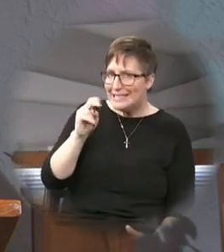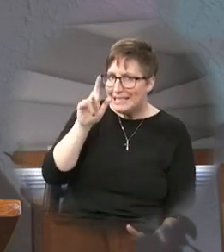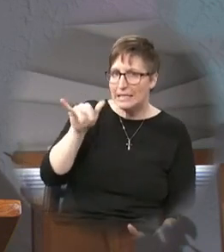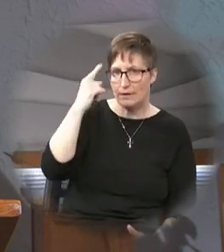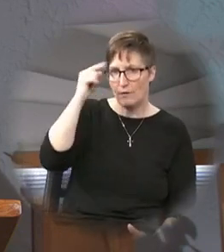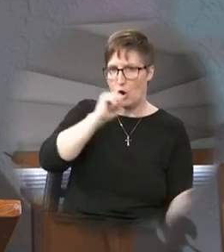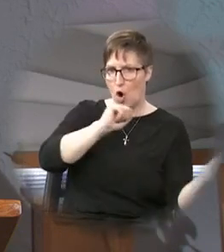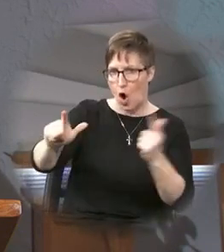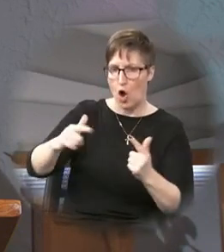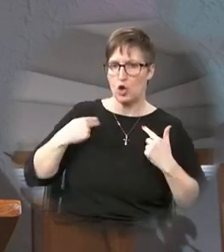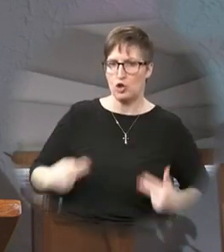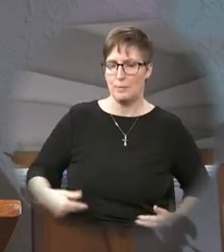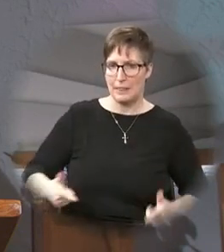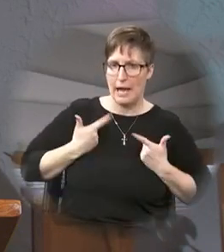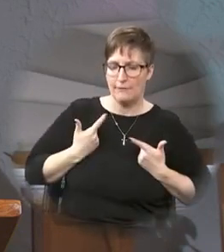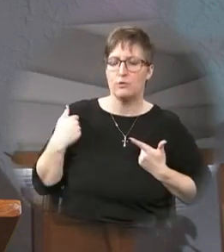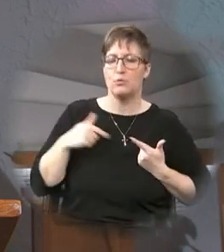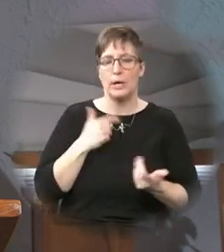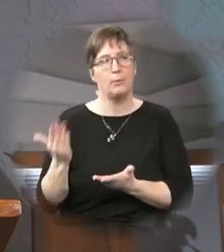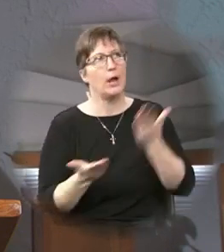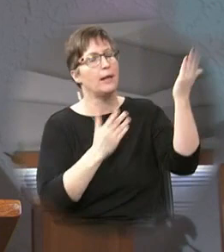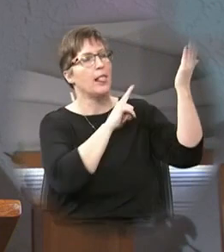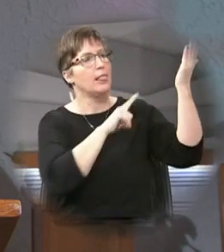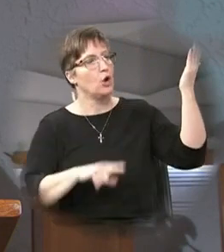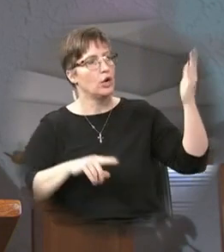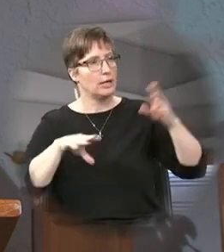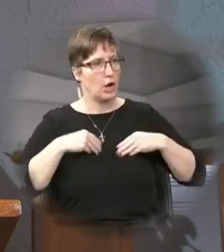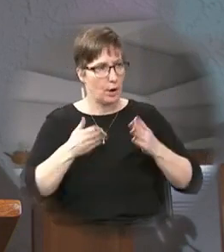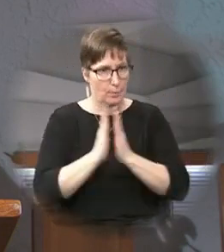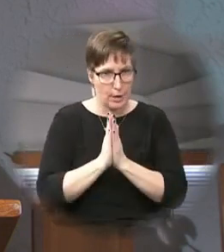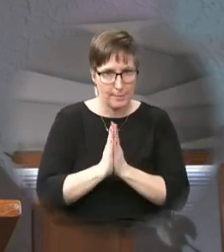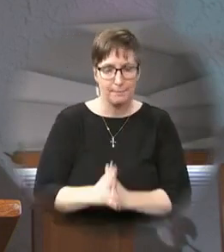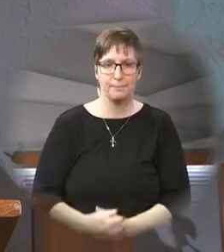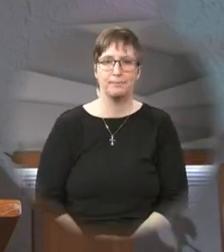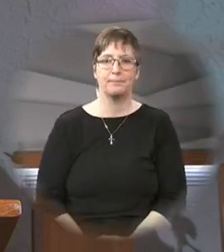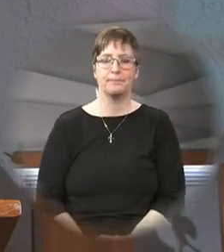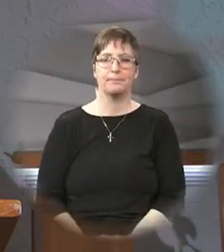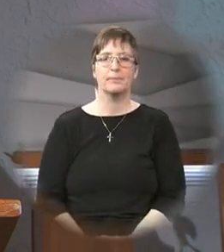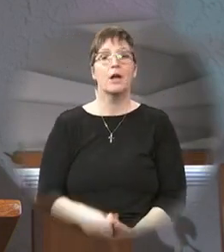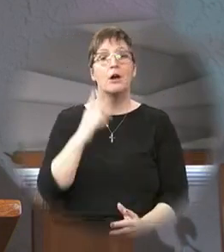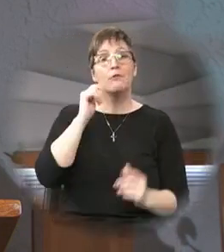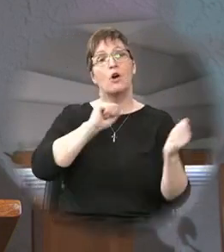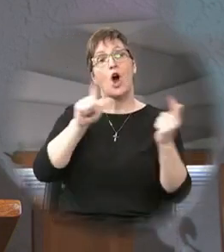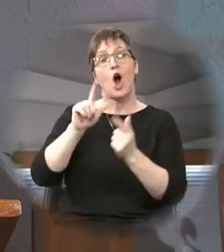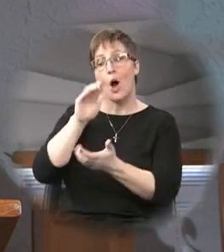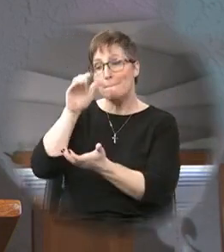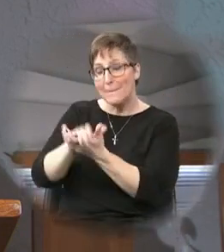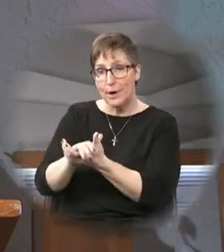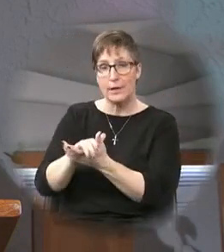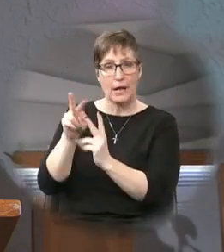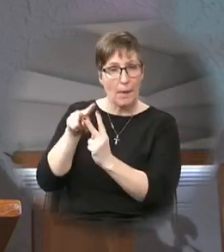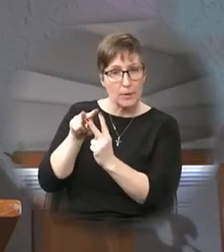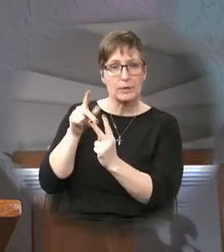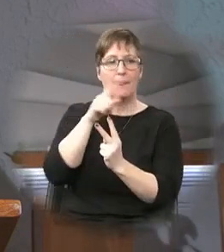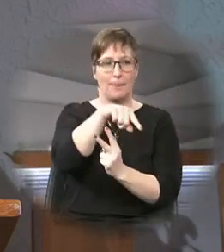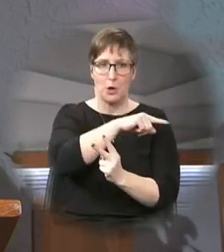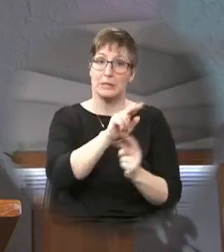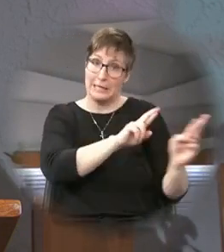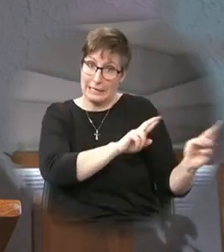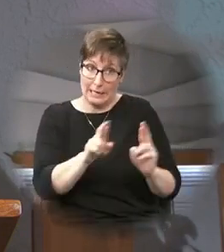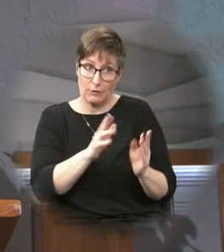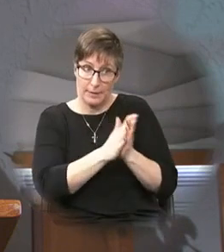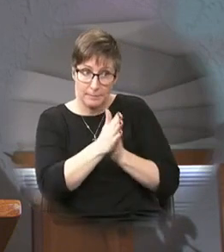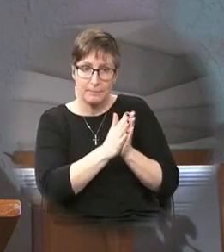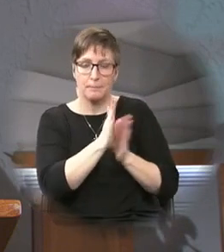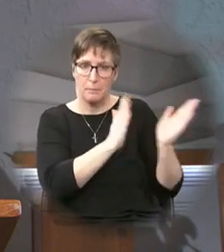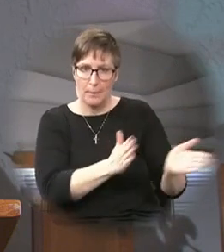human life. We pray to the Lord. Lord, hear our prayer. For all married couples and couples preparing for